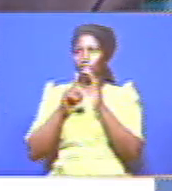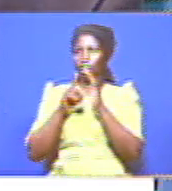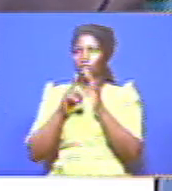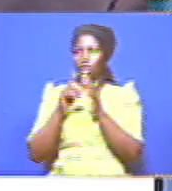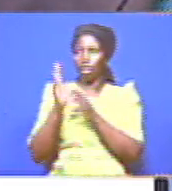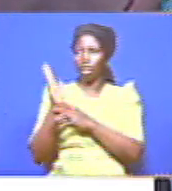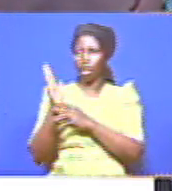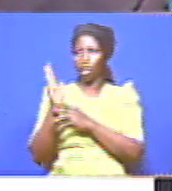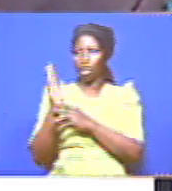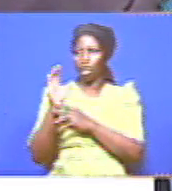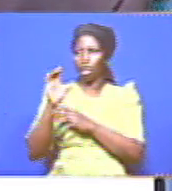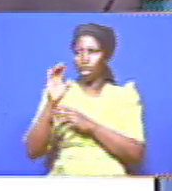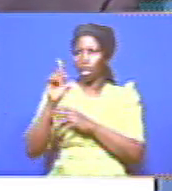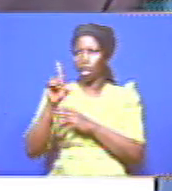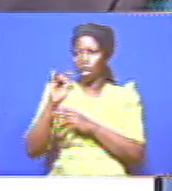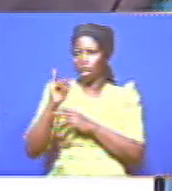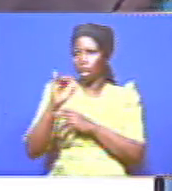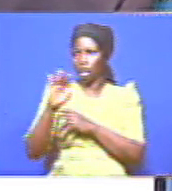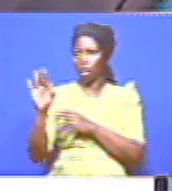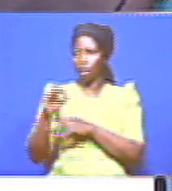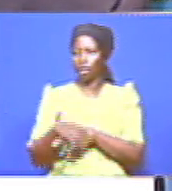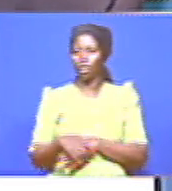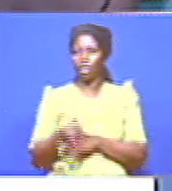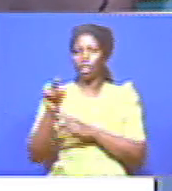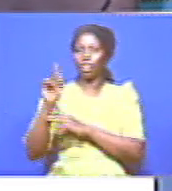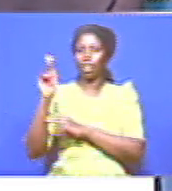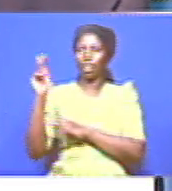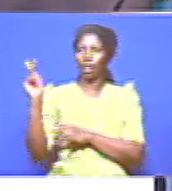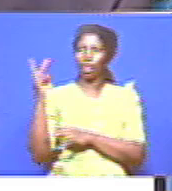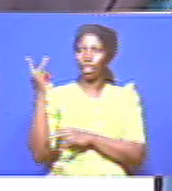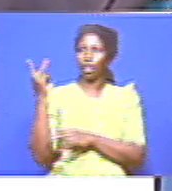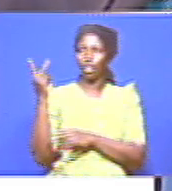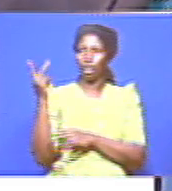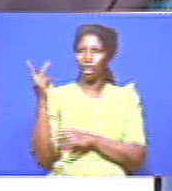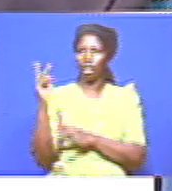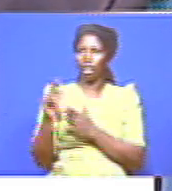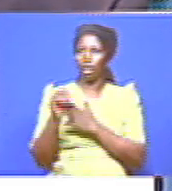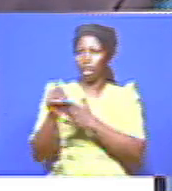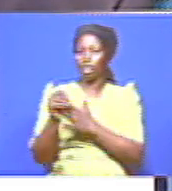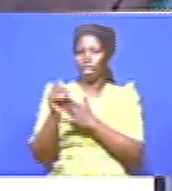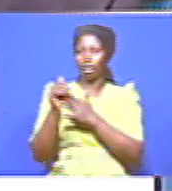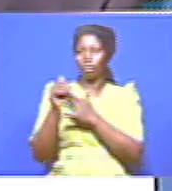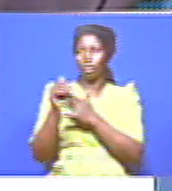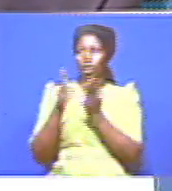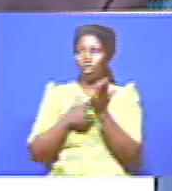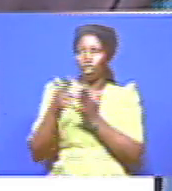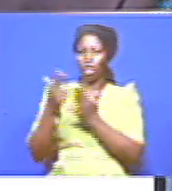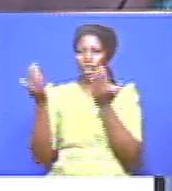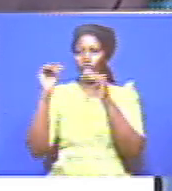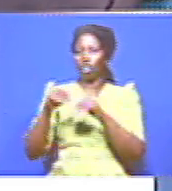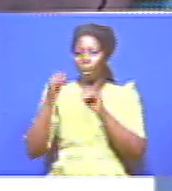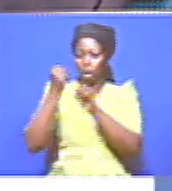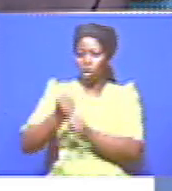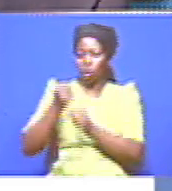mention more about Cliff. The Cliff is the Kenya Leadership Integrity Forum mm-hmm. at Gong Road. Mm-hmm.